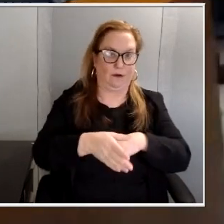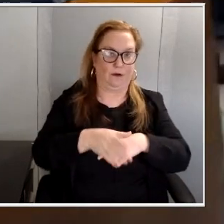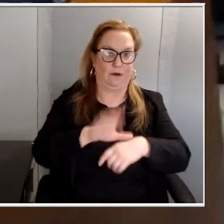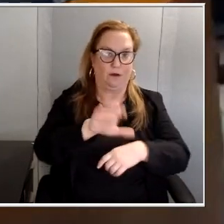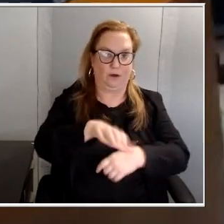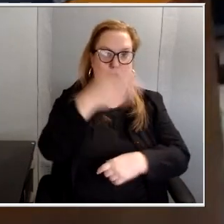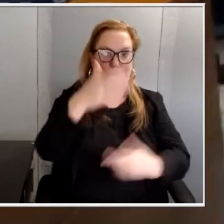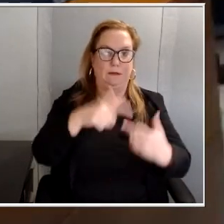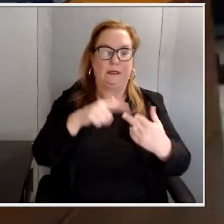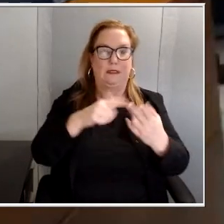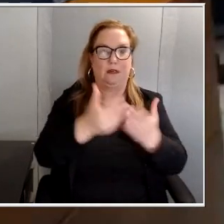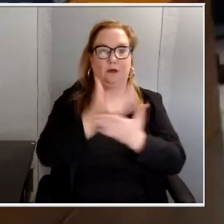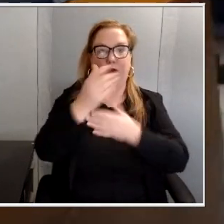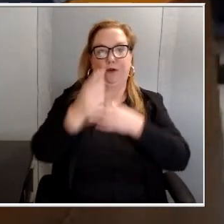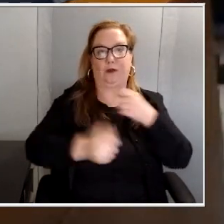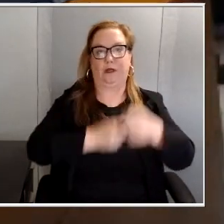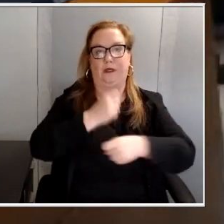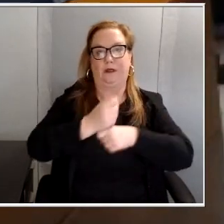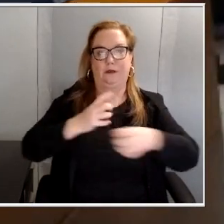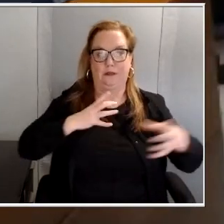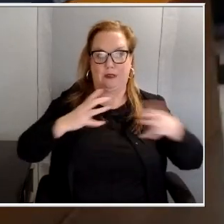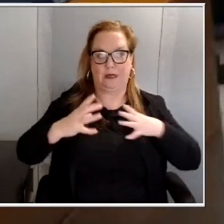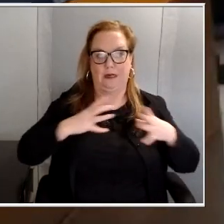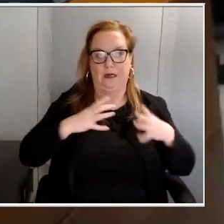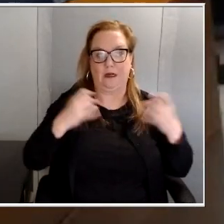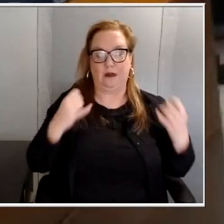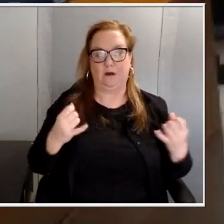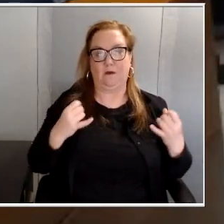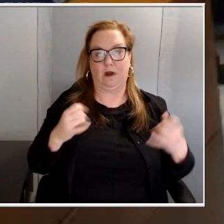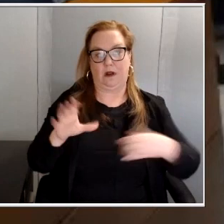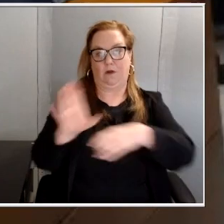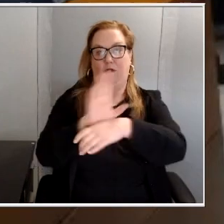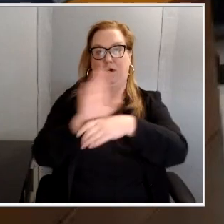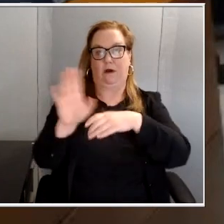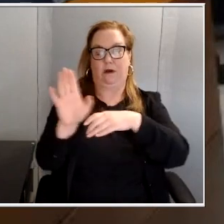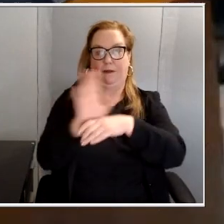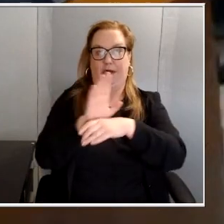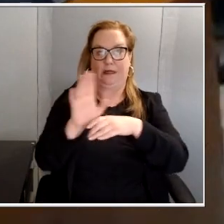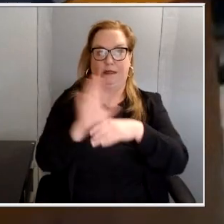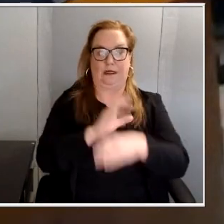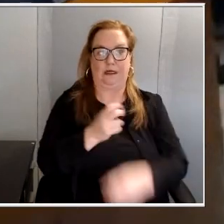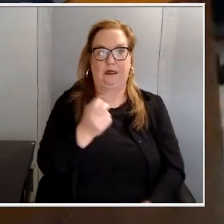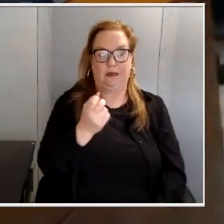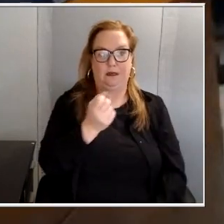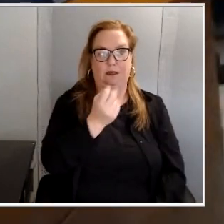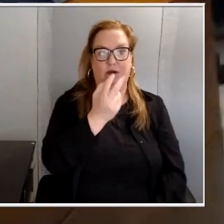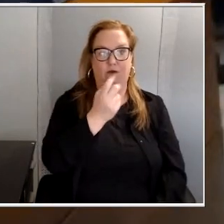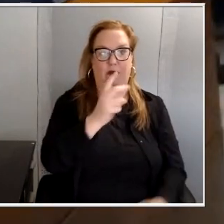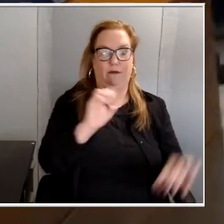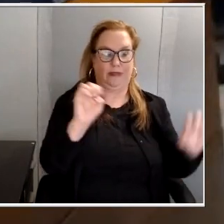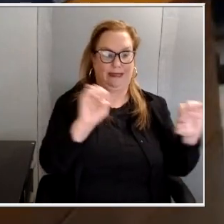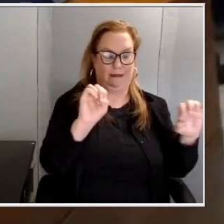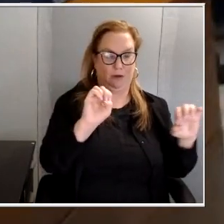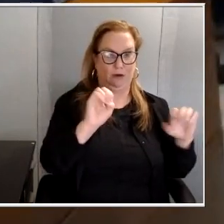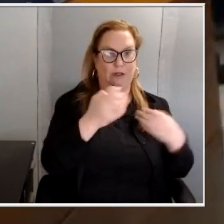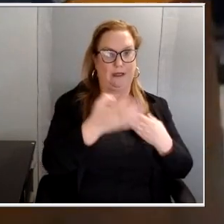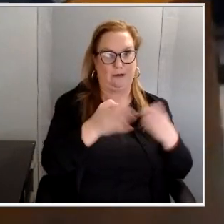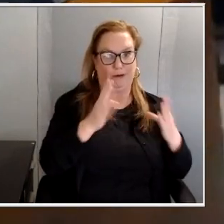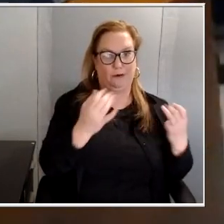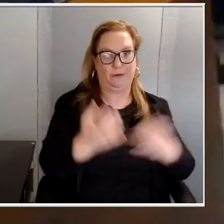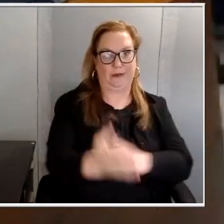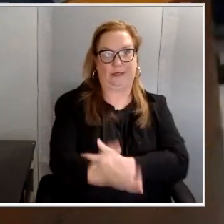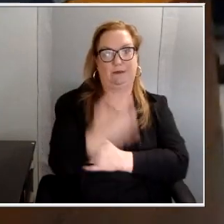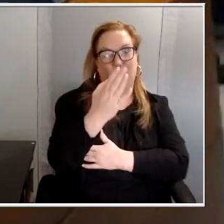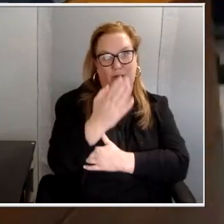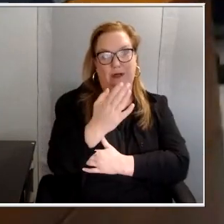Christmas and New Year's holiday. So we're busy here. We're holding 12 in our emergency department this morning, and so